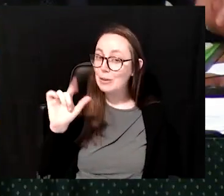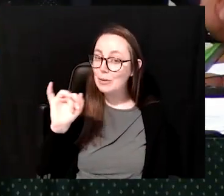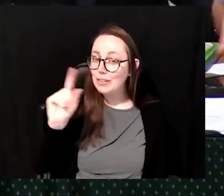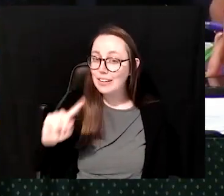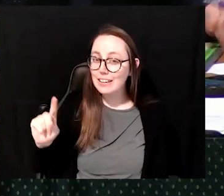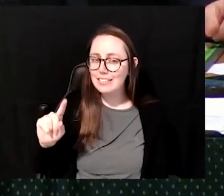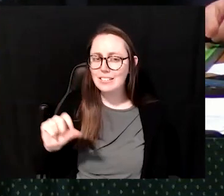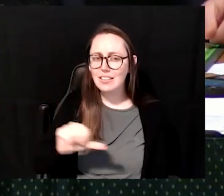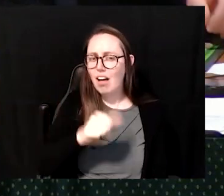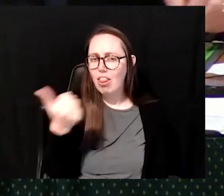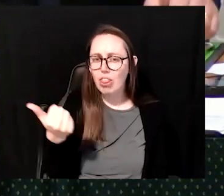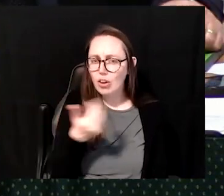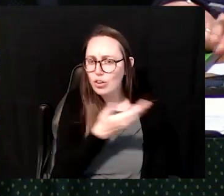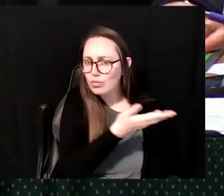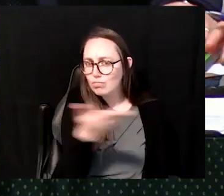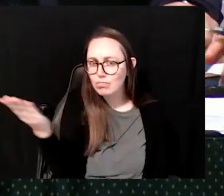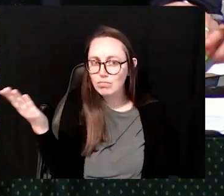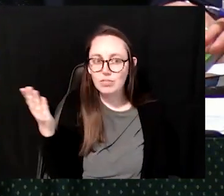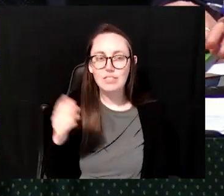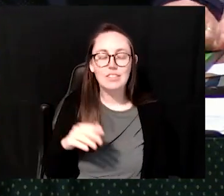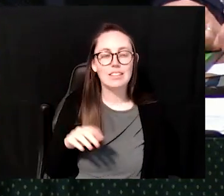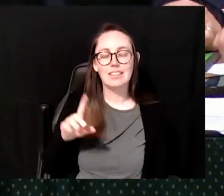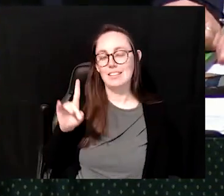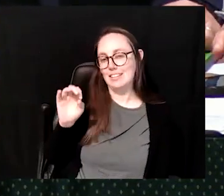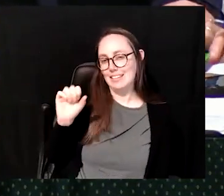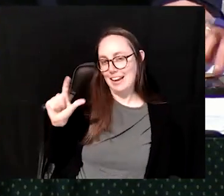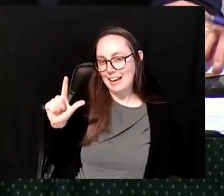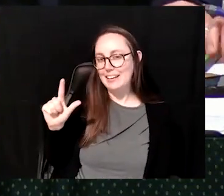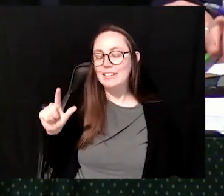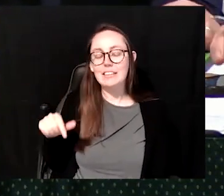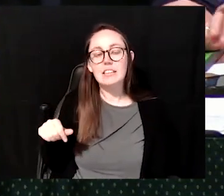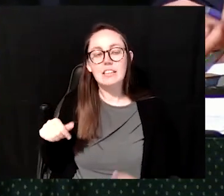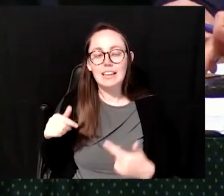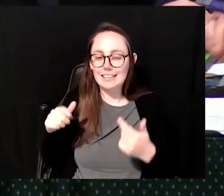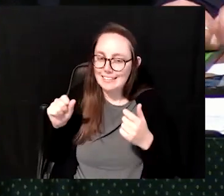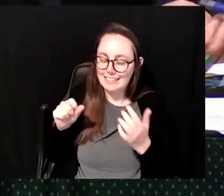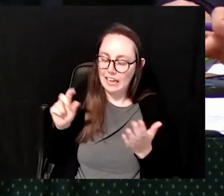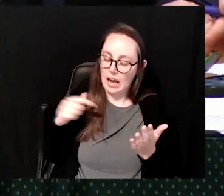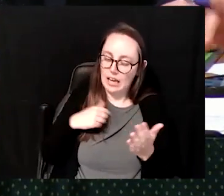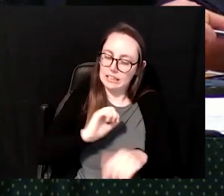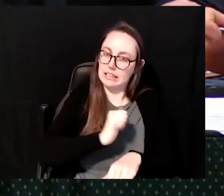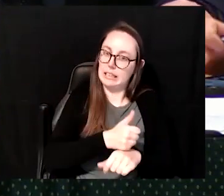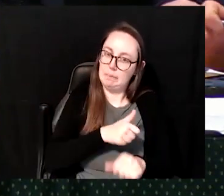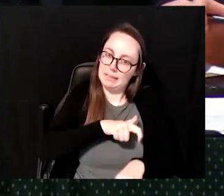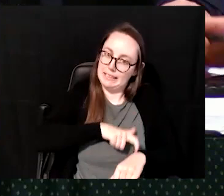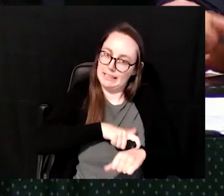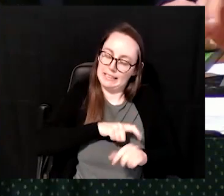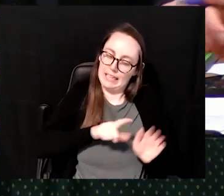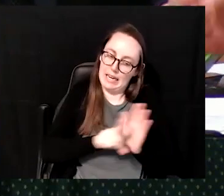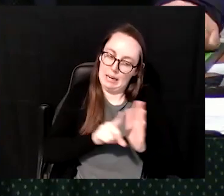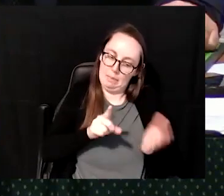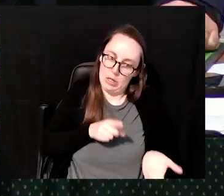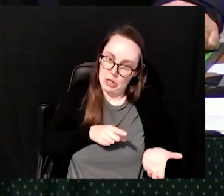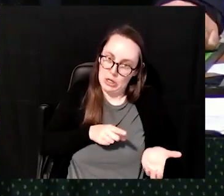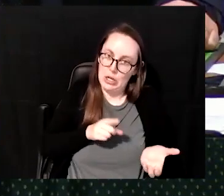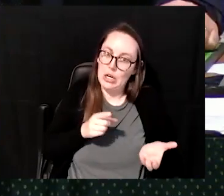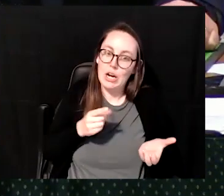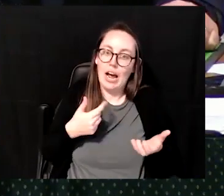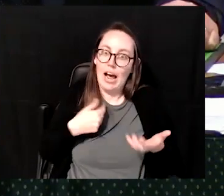on so I don't go too long gonna try a name for three minutes and we'll see how we did wow can we make that a policy